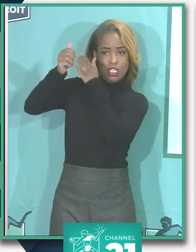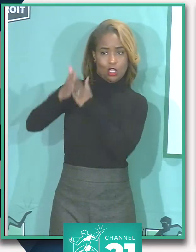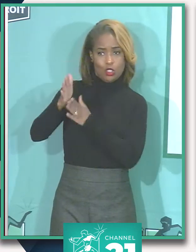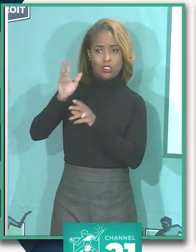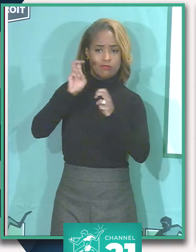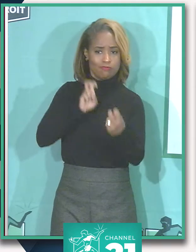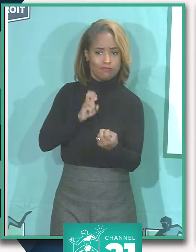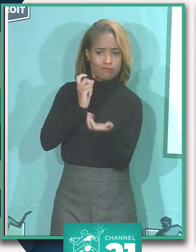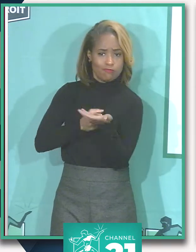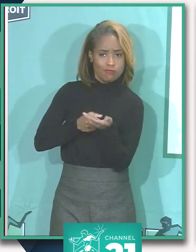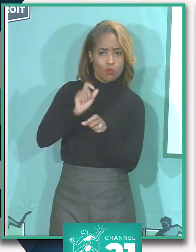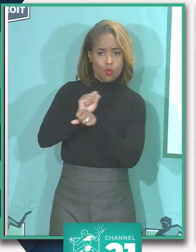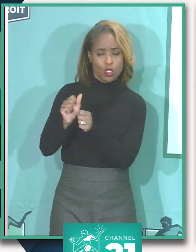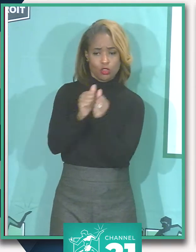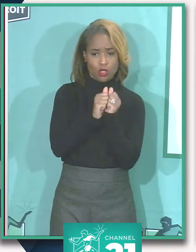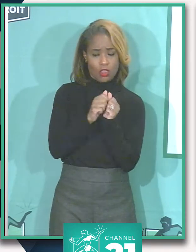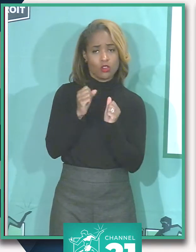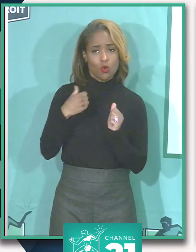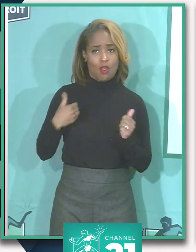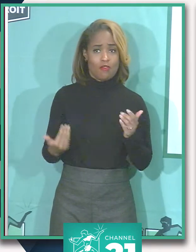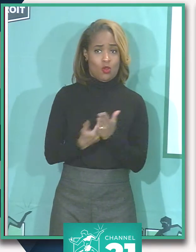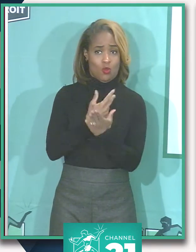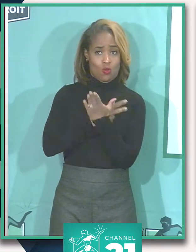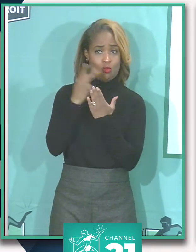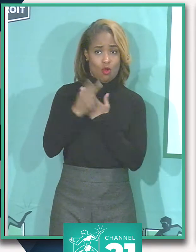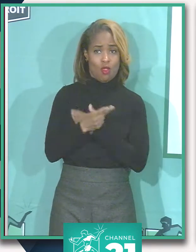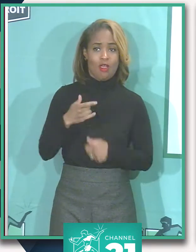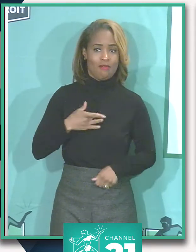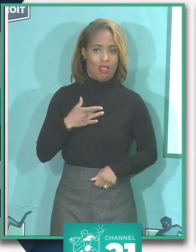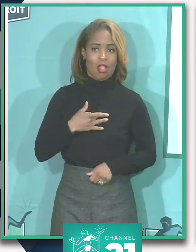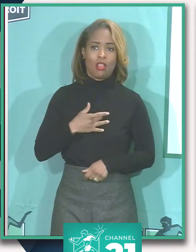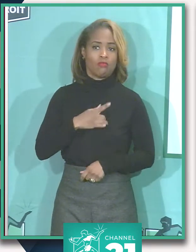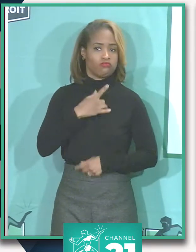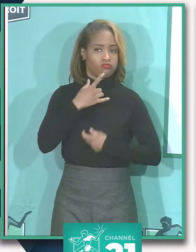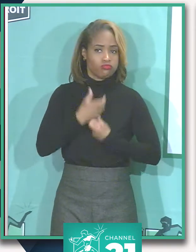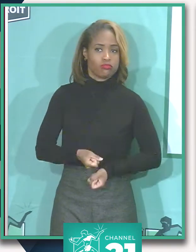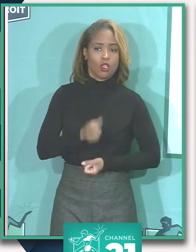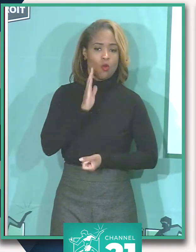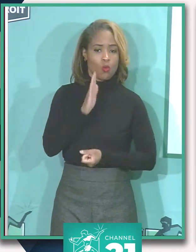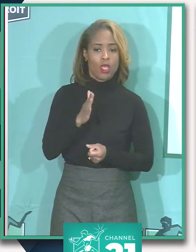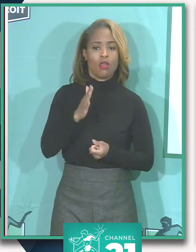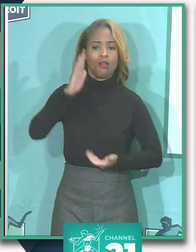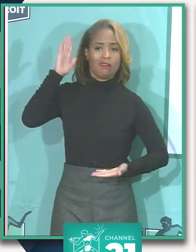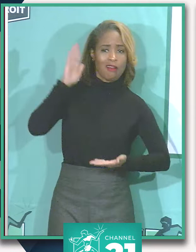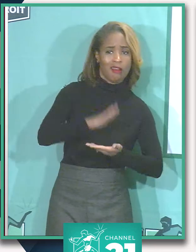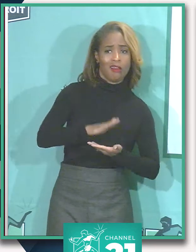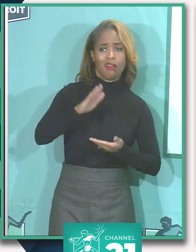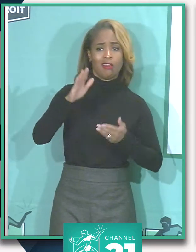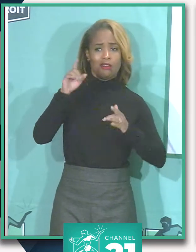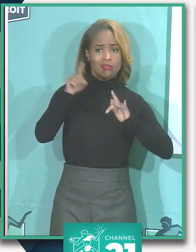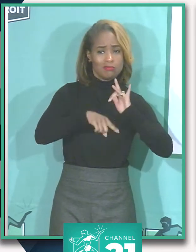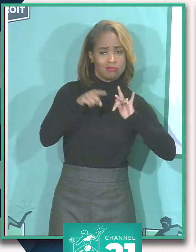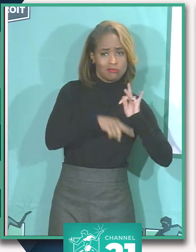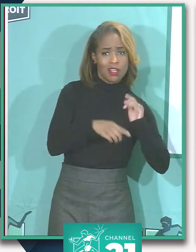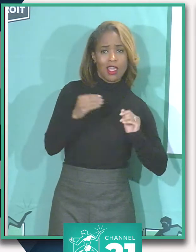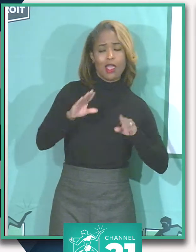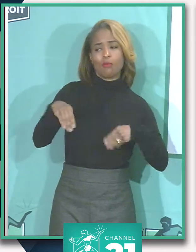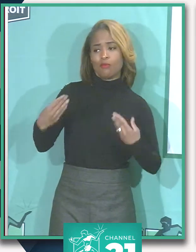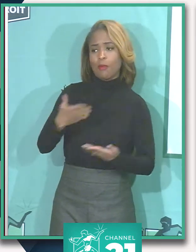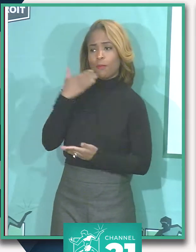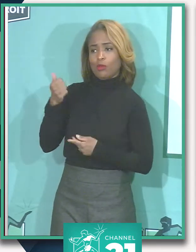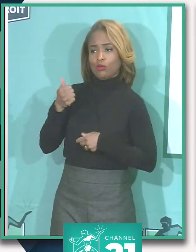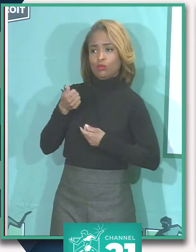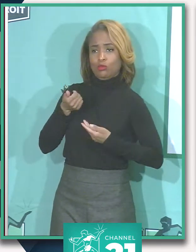a new program that I am confident will dramatically reduce the absenteeism and provide better service on the